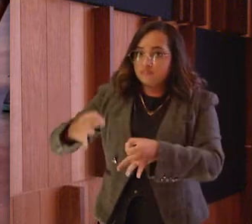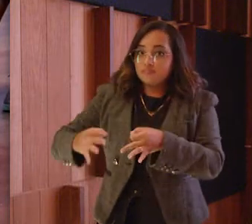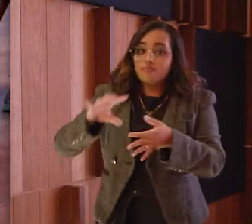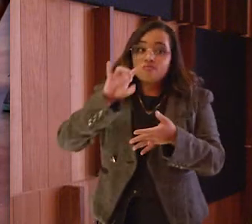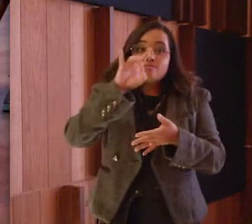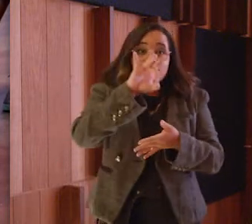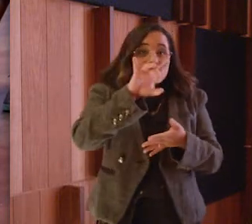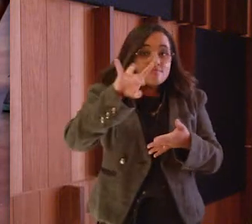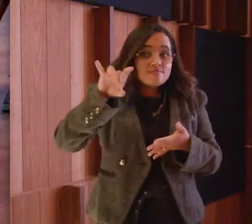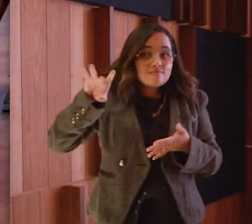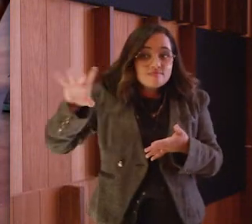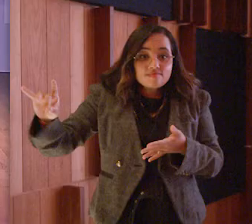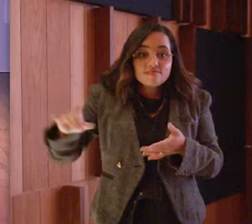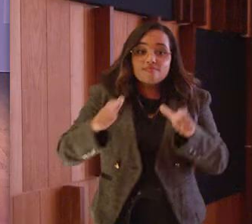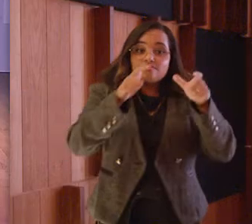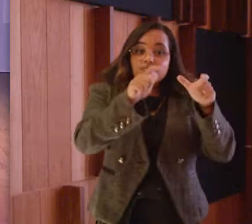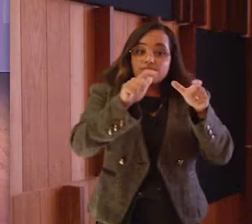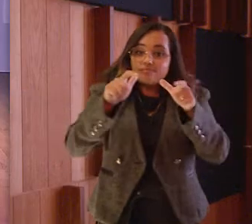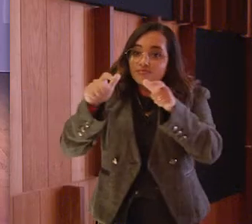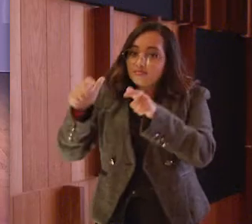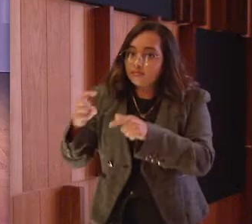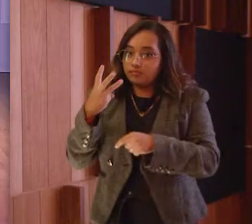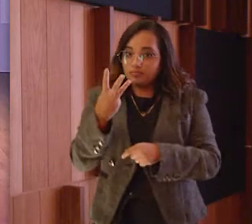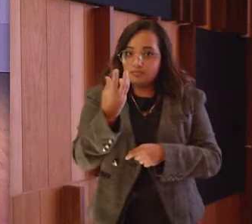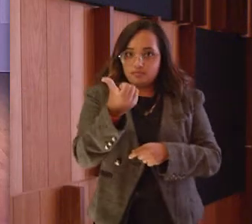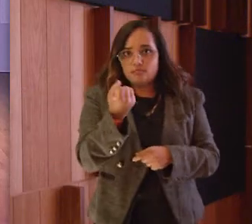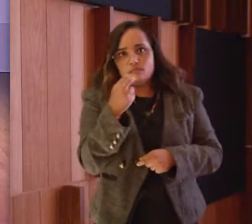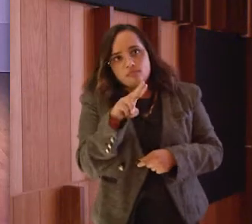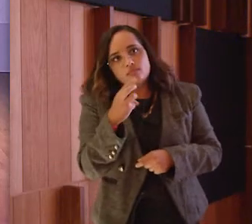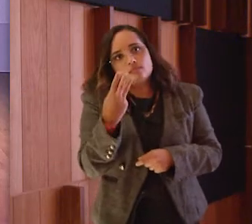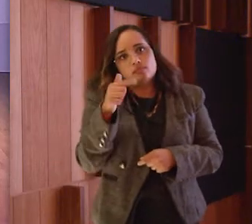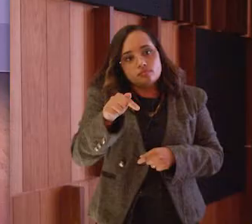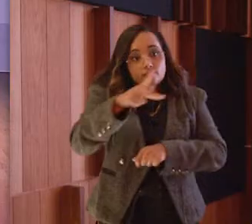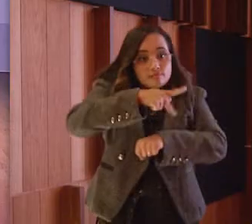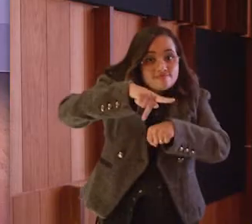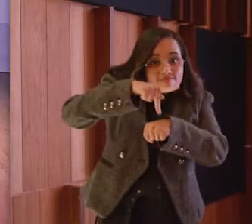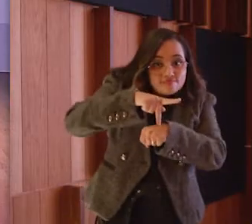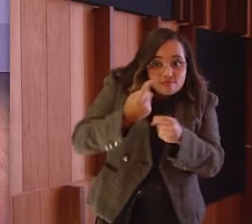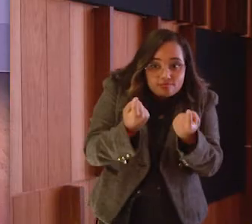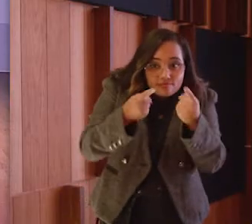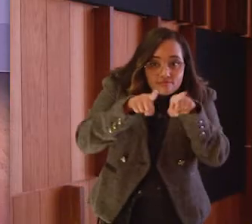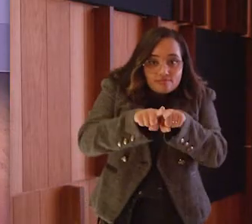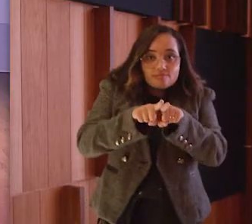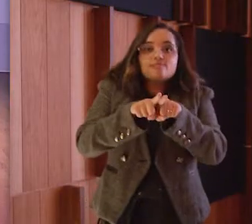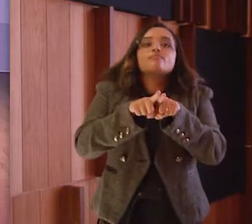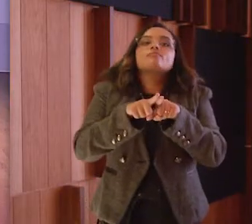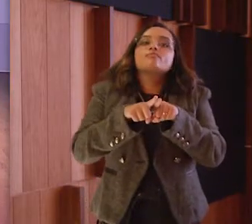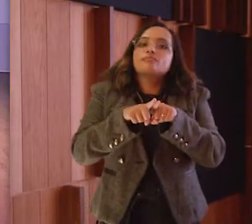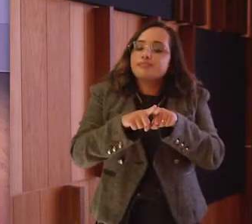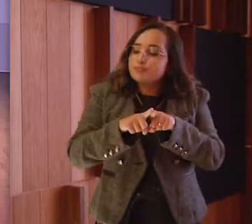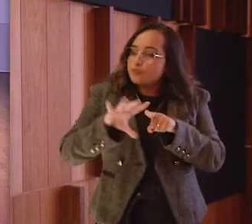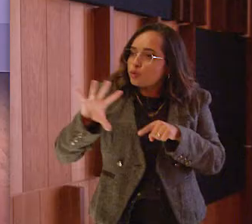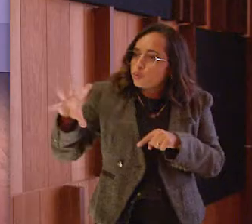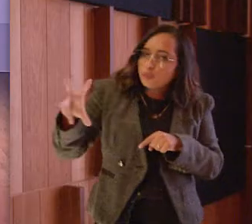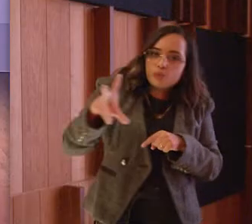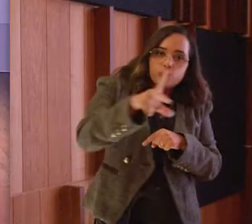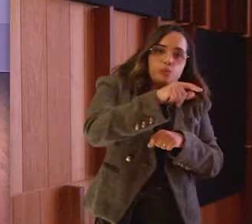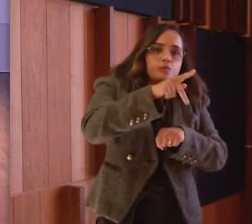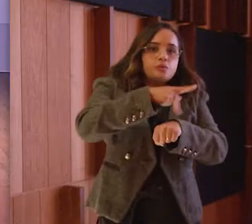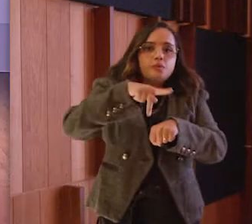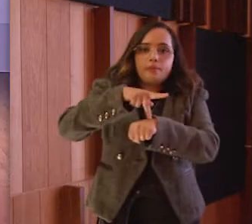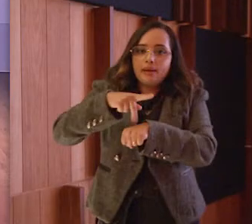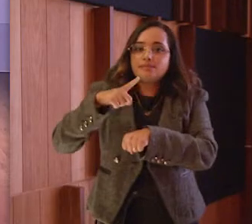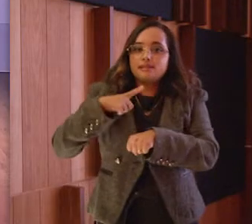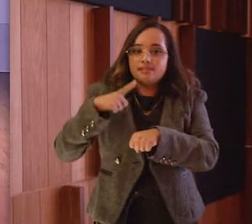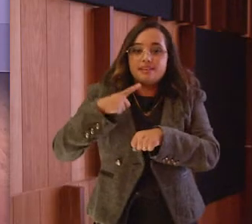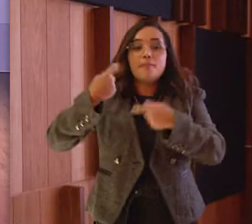37 now in 2024, and I'll show a map here in a few minutes, but every country has to implement the rules themselves. They have to go through their